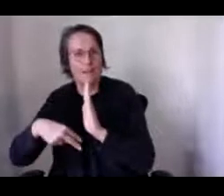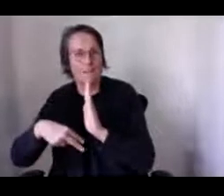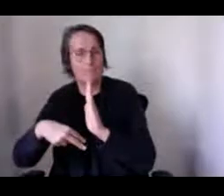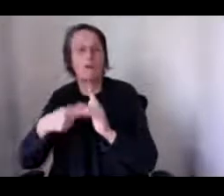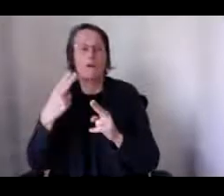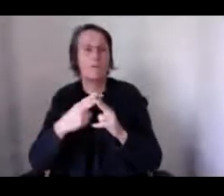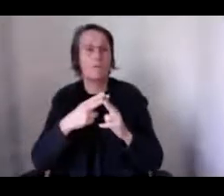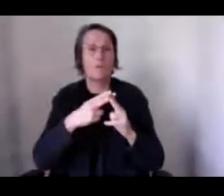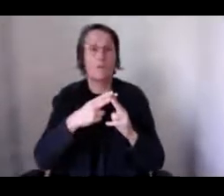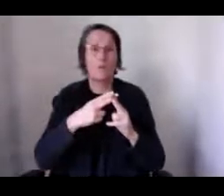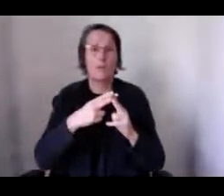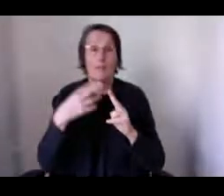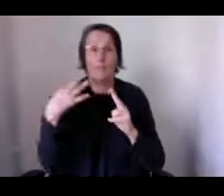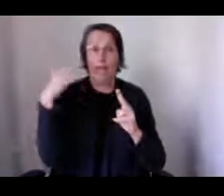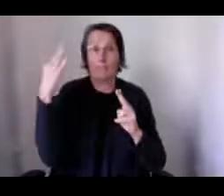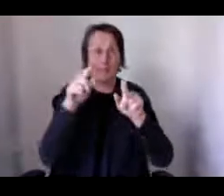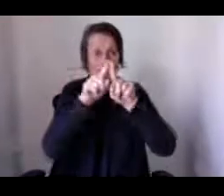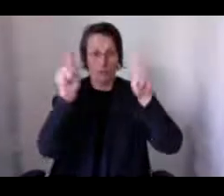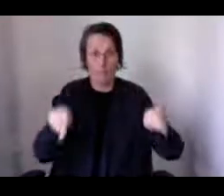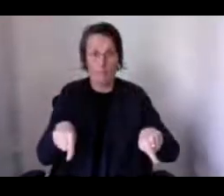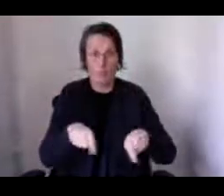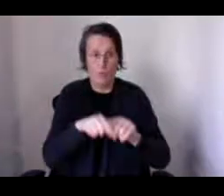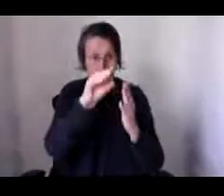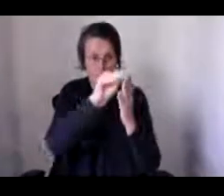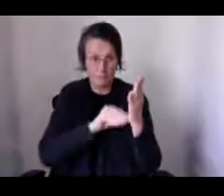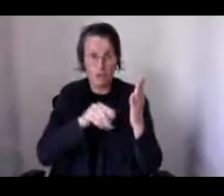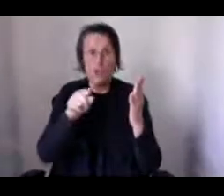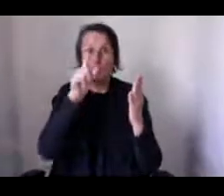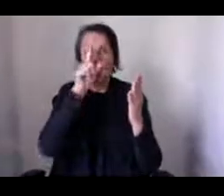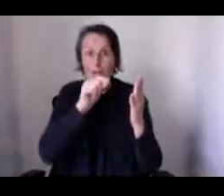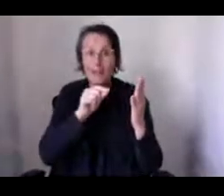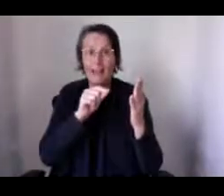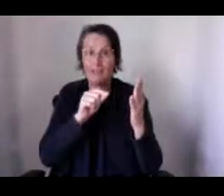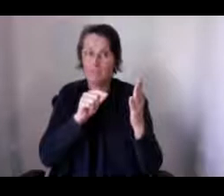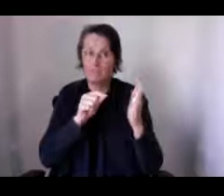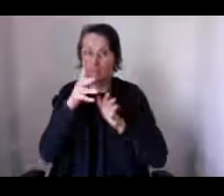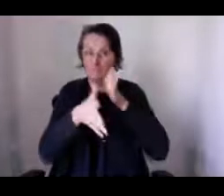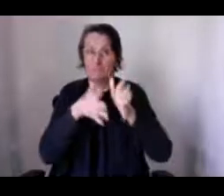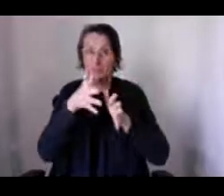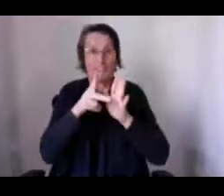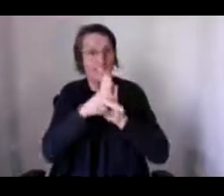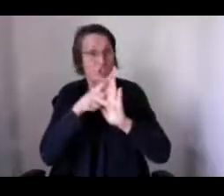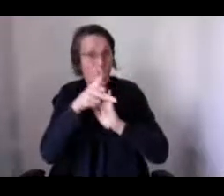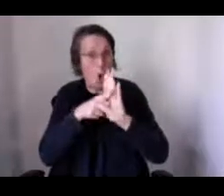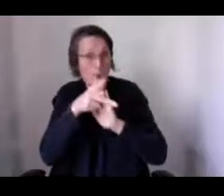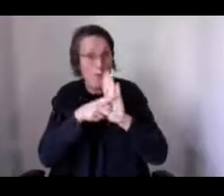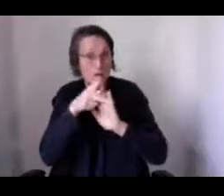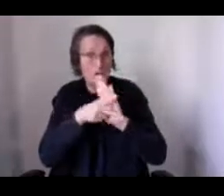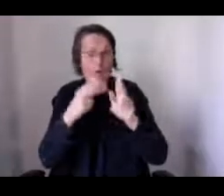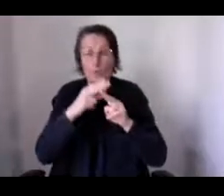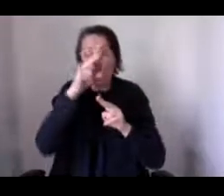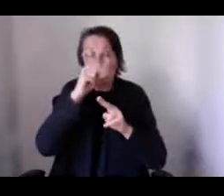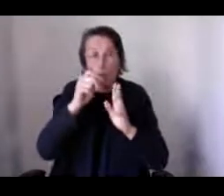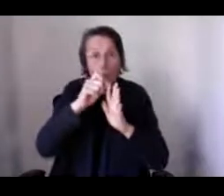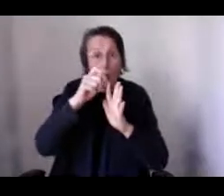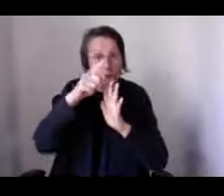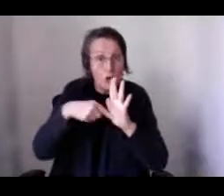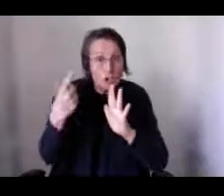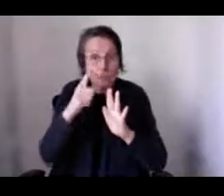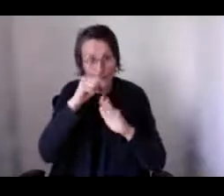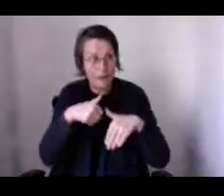forms themselves, there is also an option to provide video responses for all small project applications